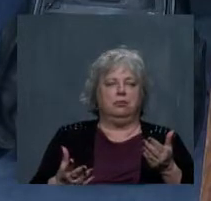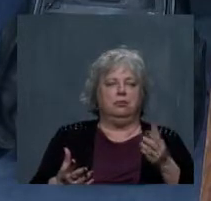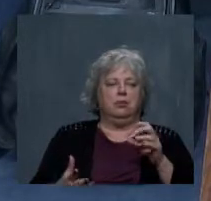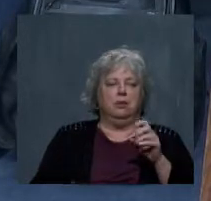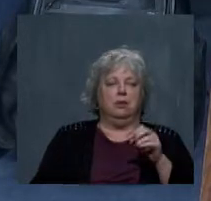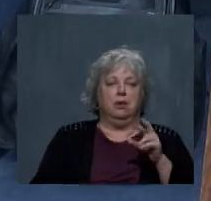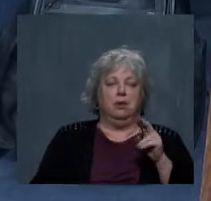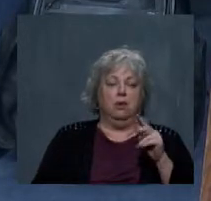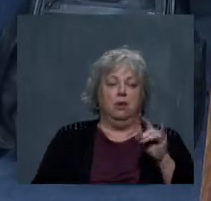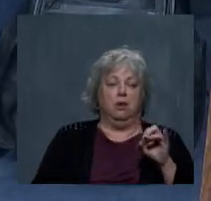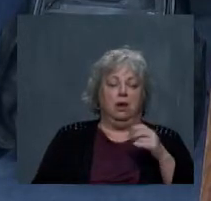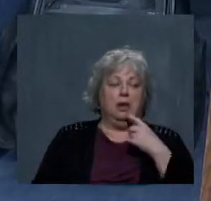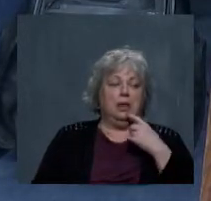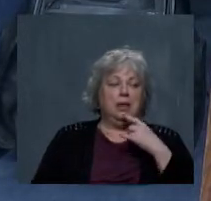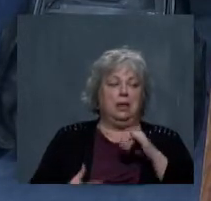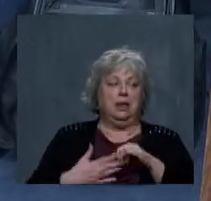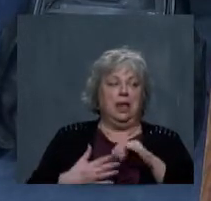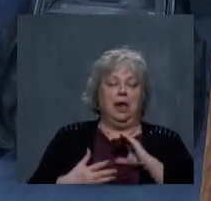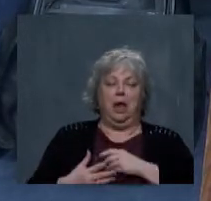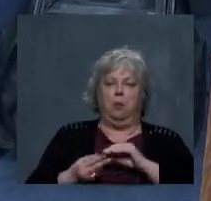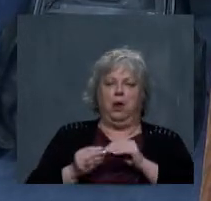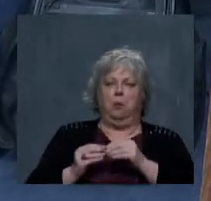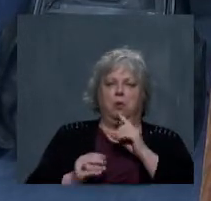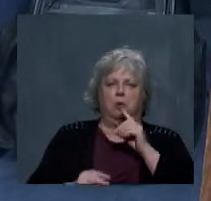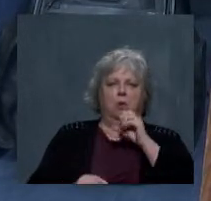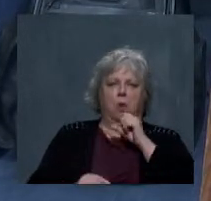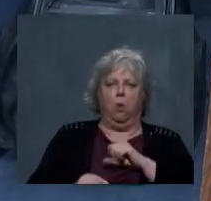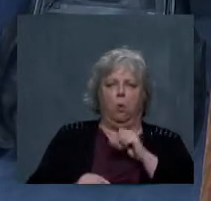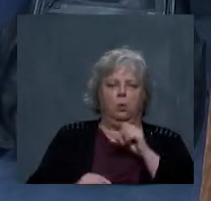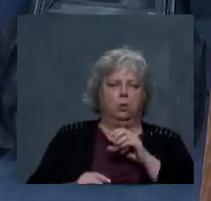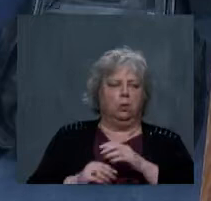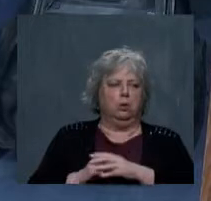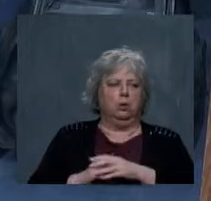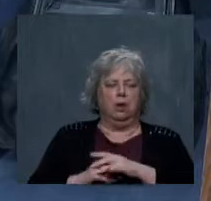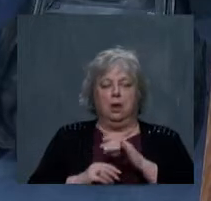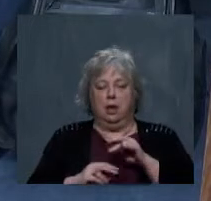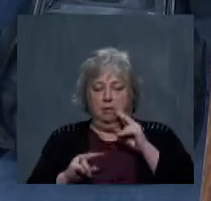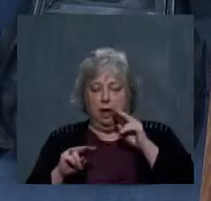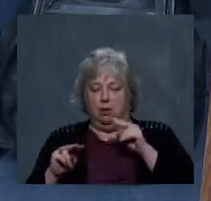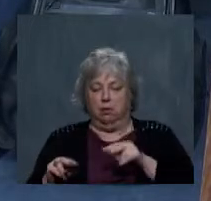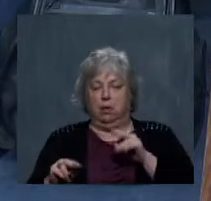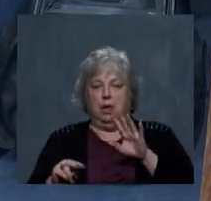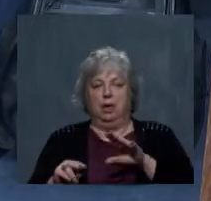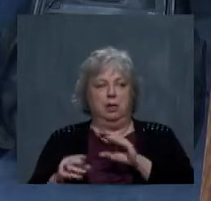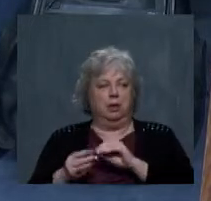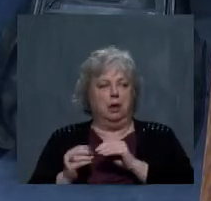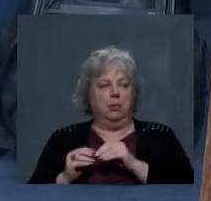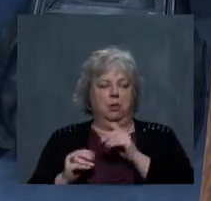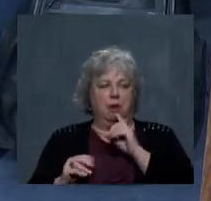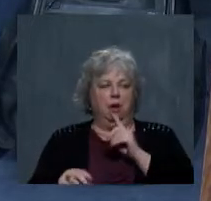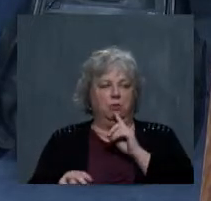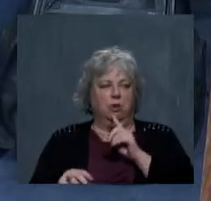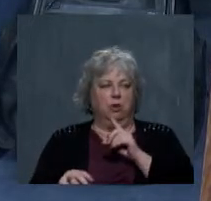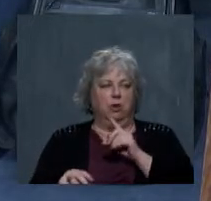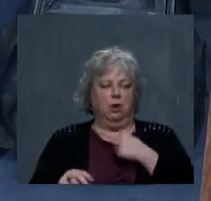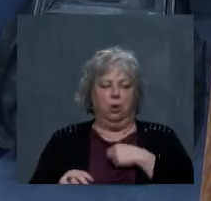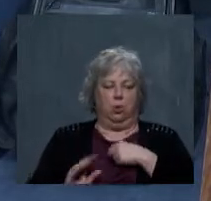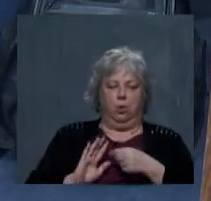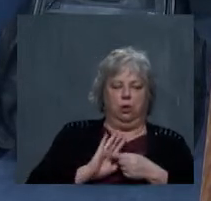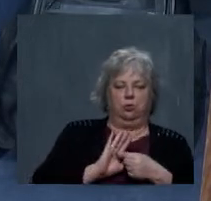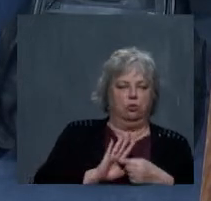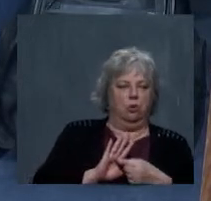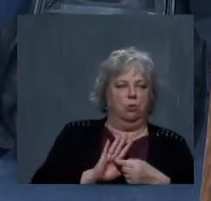Arnie said that, you know, our numbers are old. And if I look at his study, actually, we